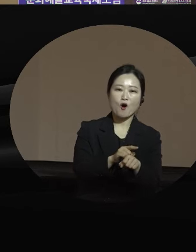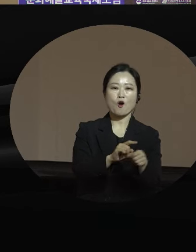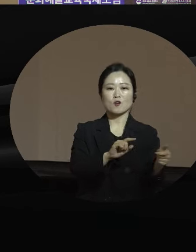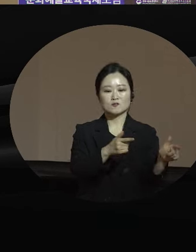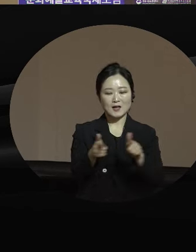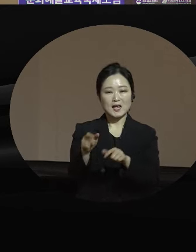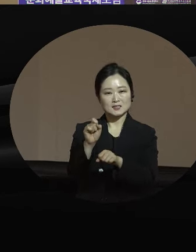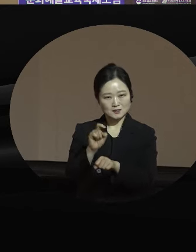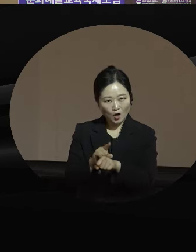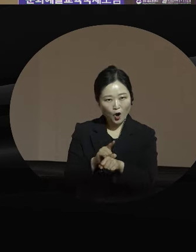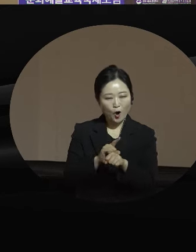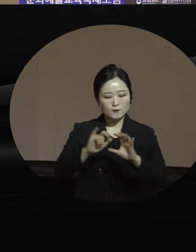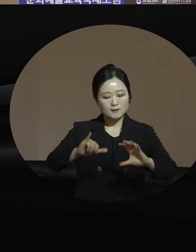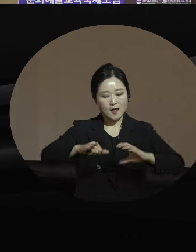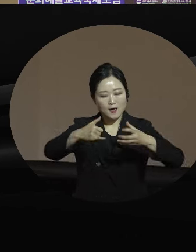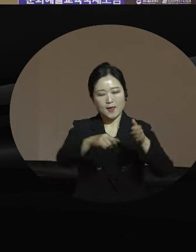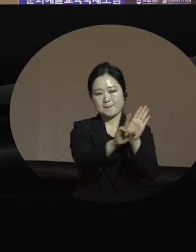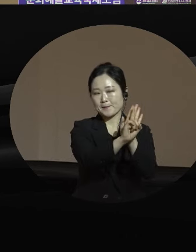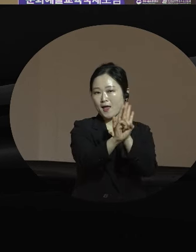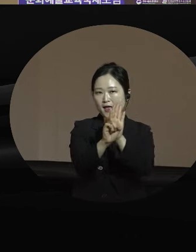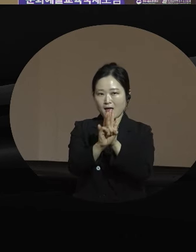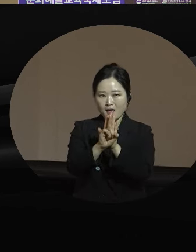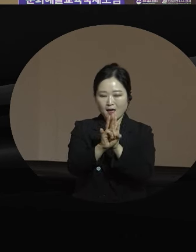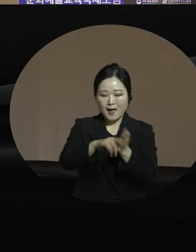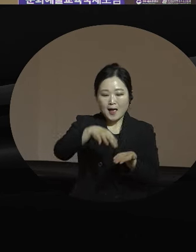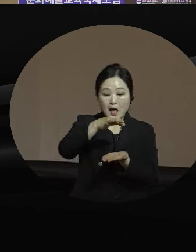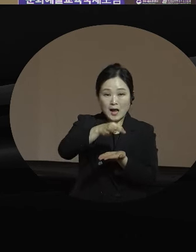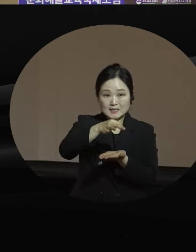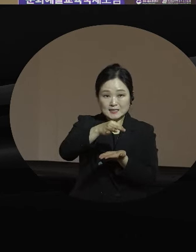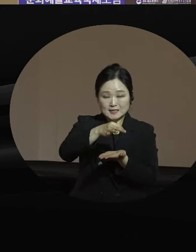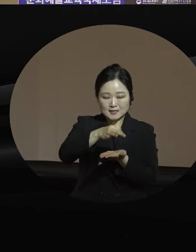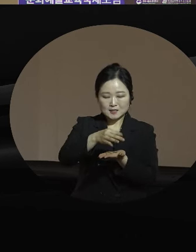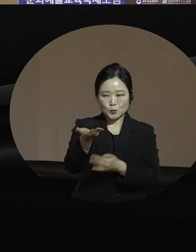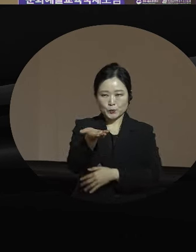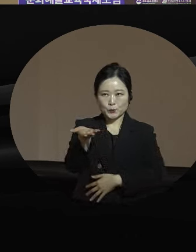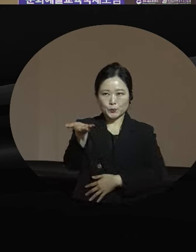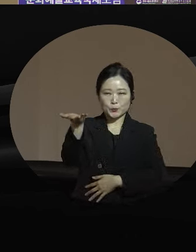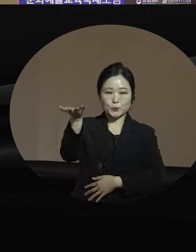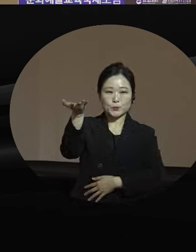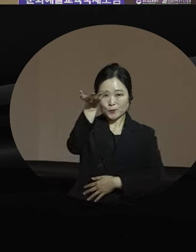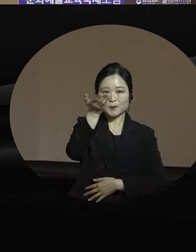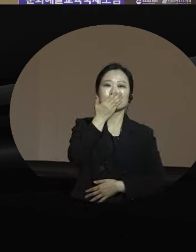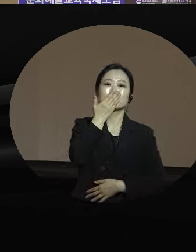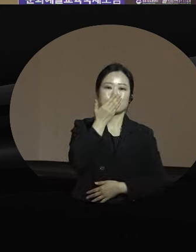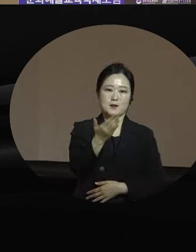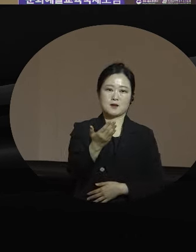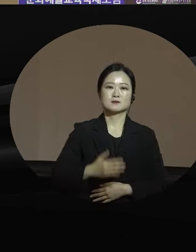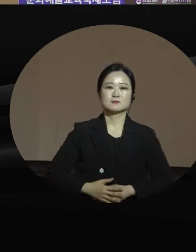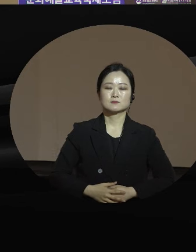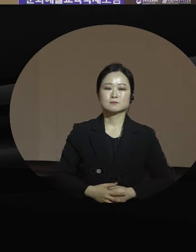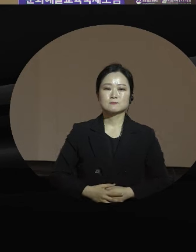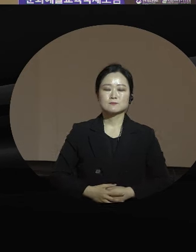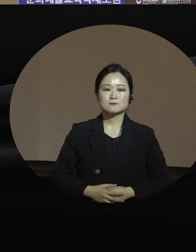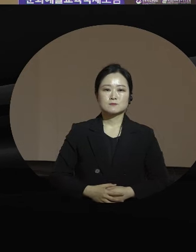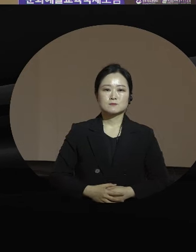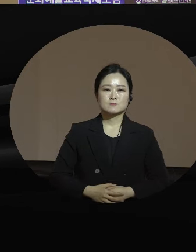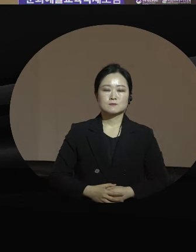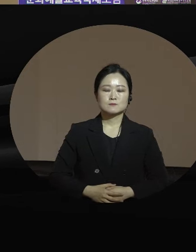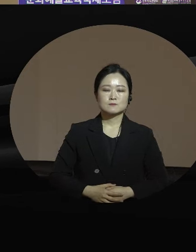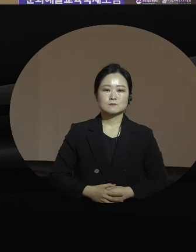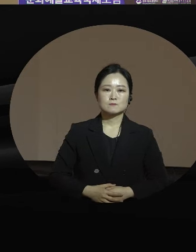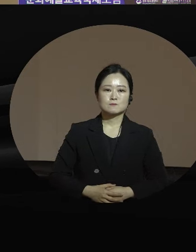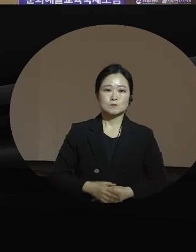cultural uniqueness and diversity to the world, thus increasing the interest of tourists